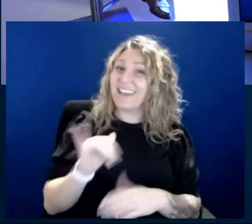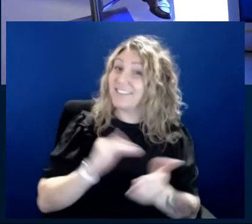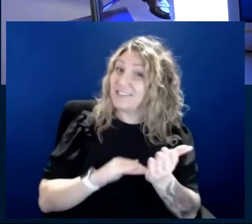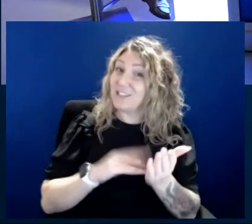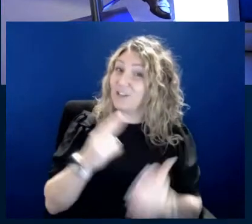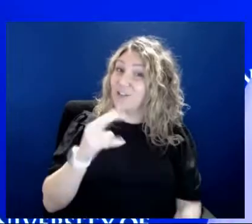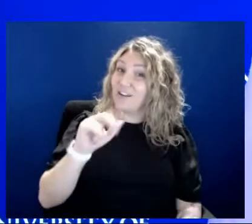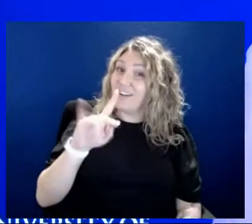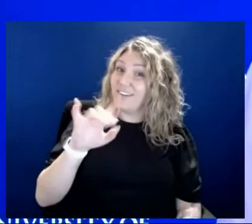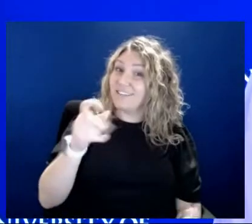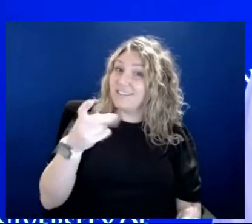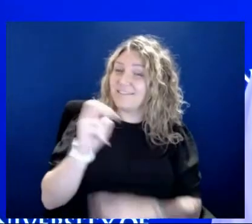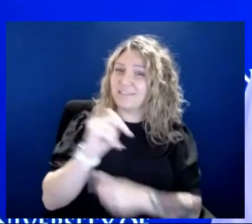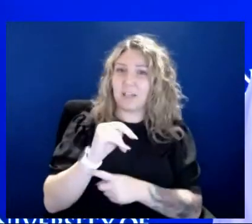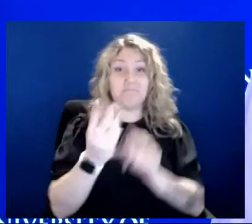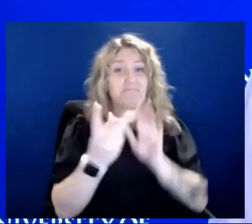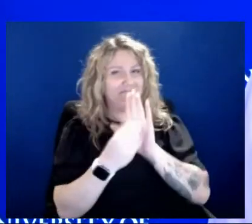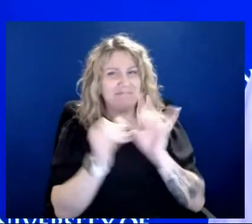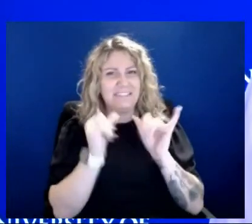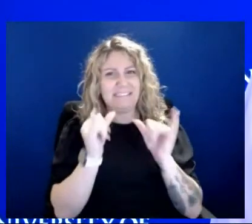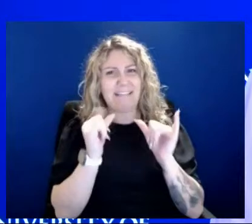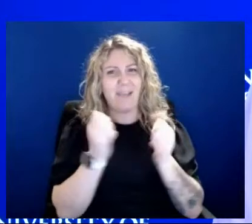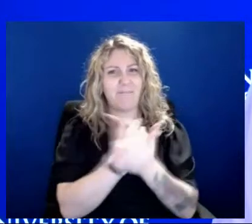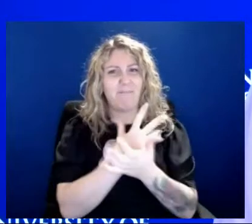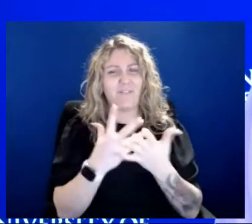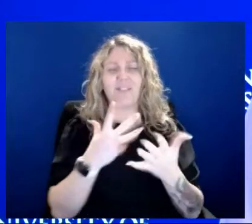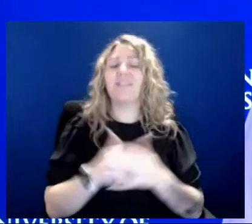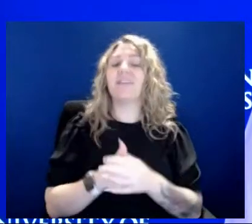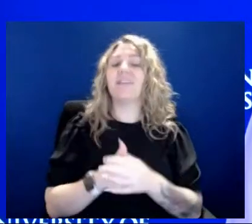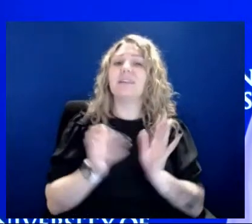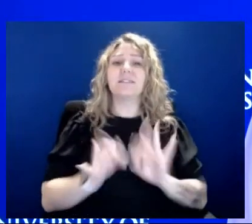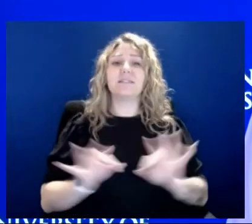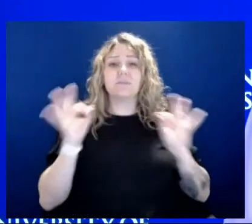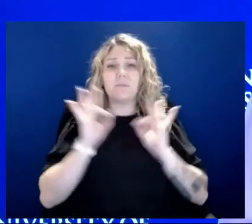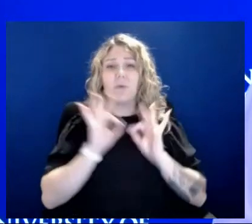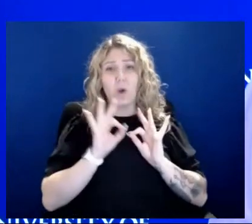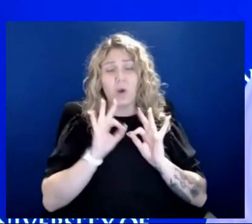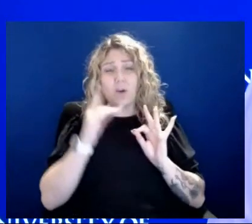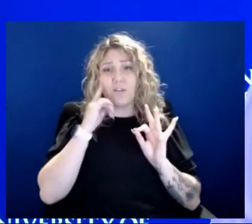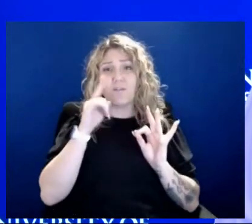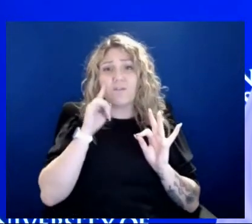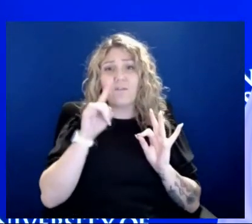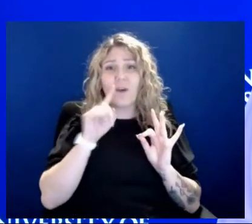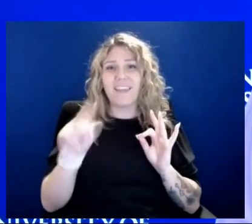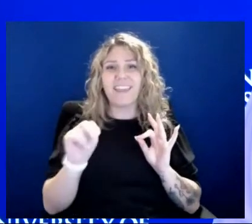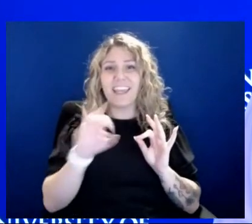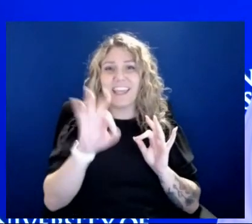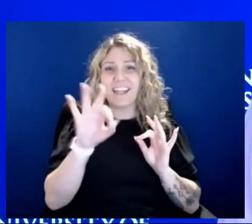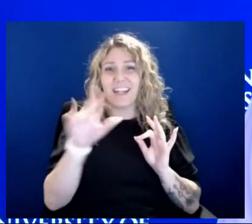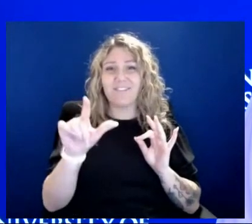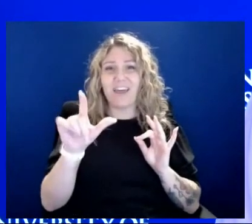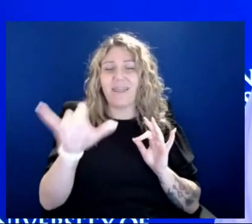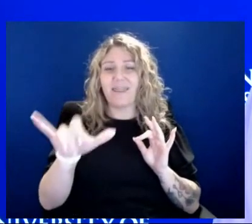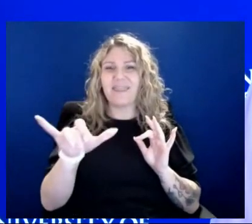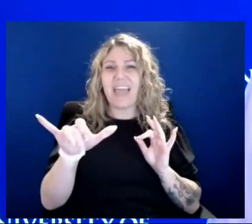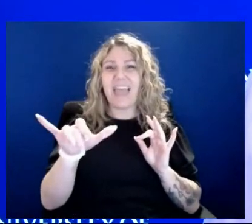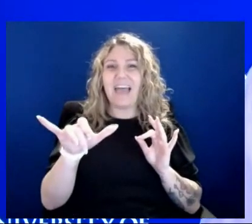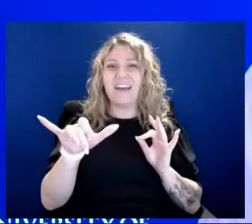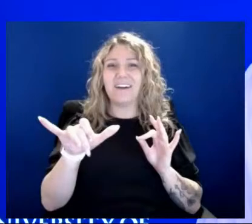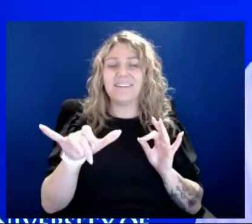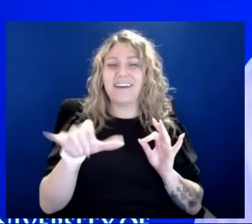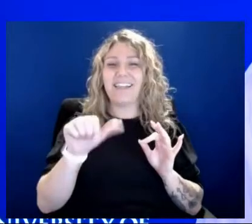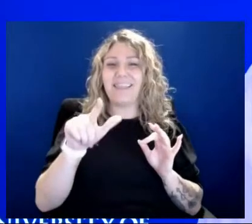Just echo all that. I think it's important, and again, having to do the NFL alumni town